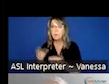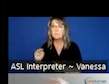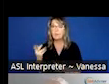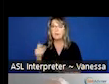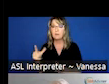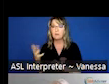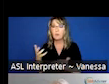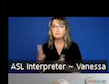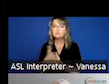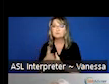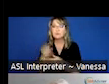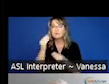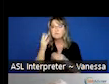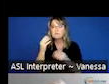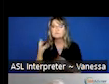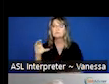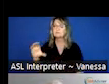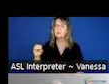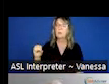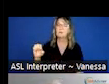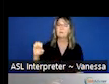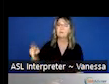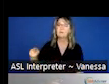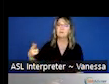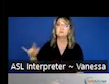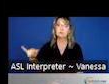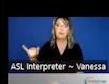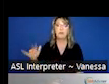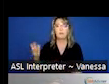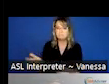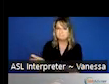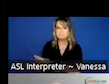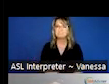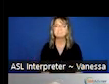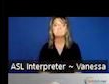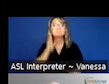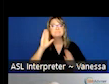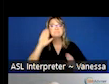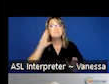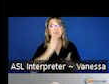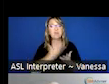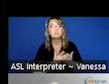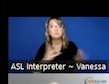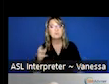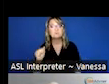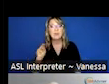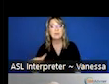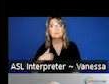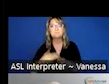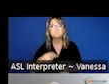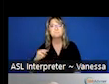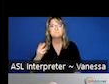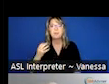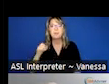more information about the COE PHI would be helpful for us. Hi, thank you so much, Amy. My name is Michael, and I'm